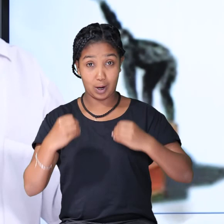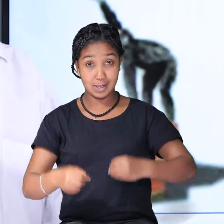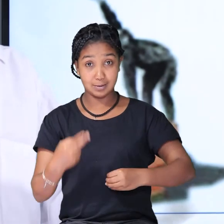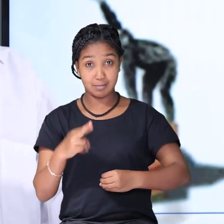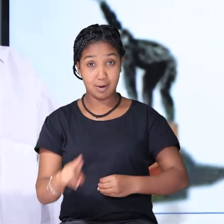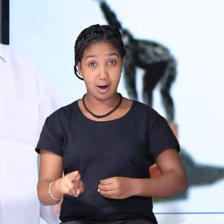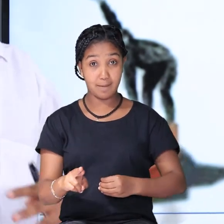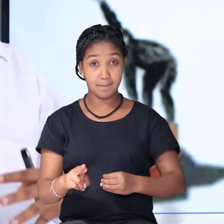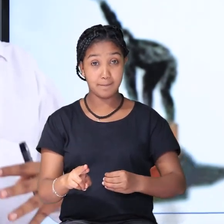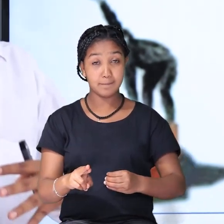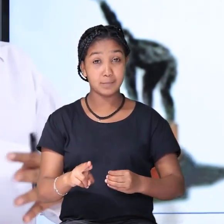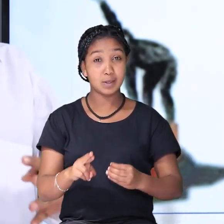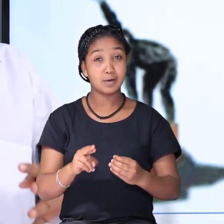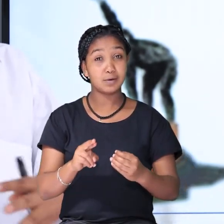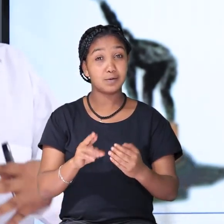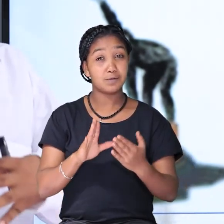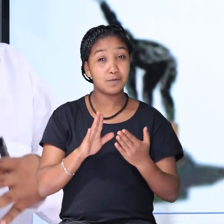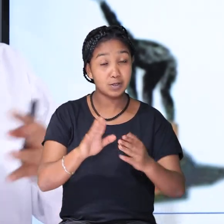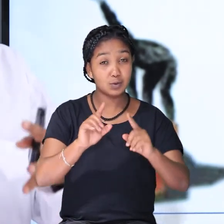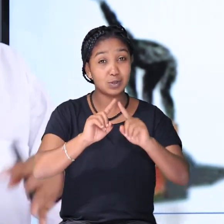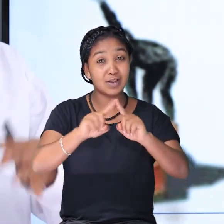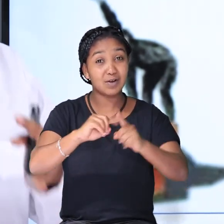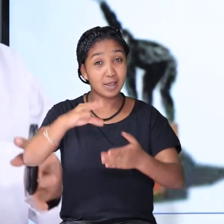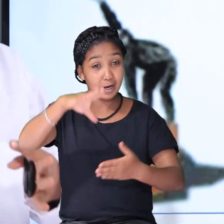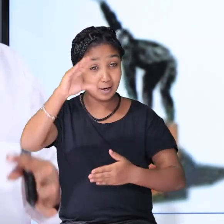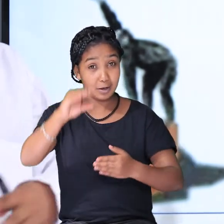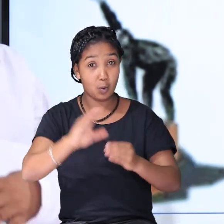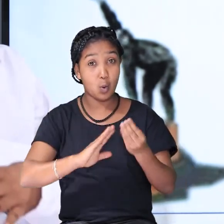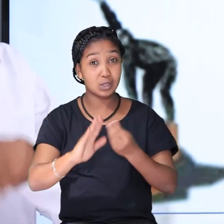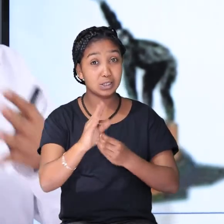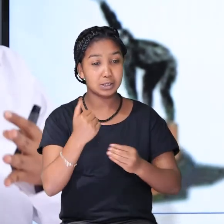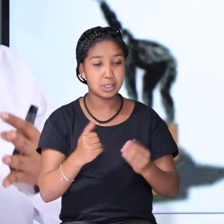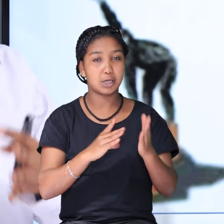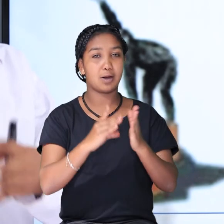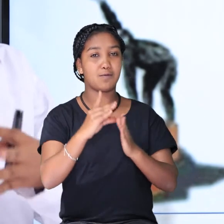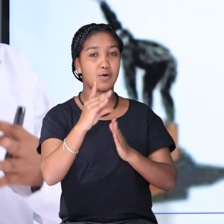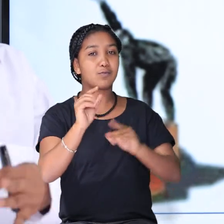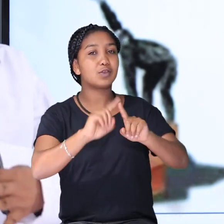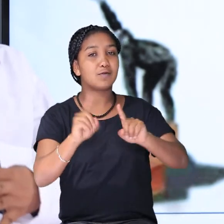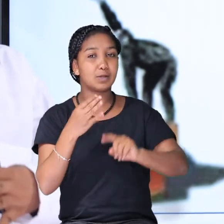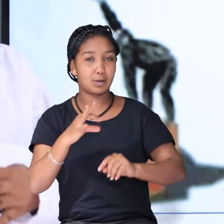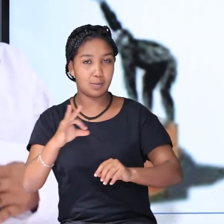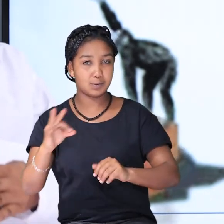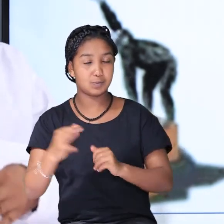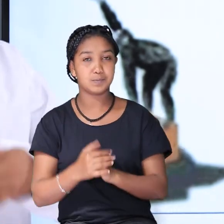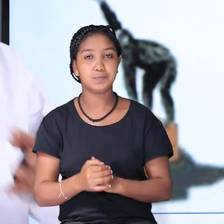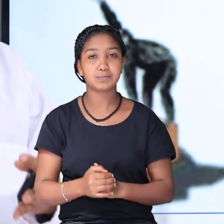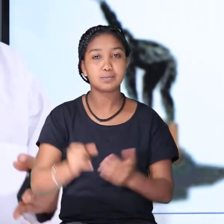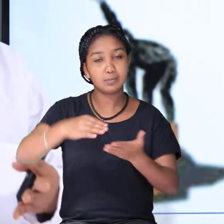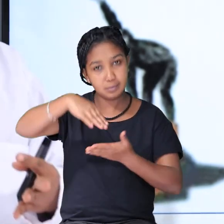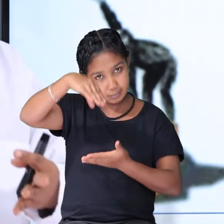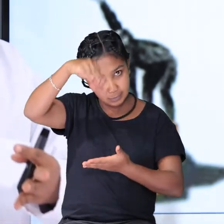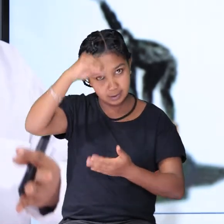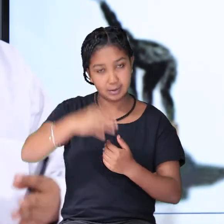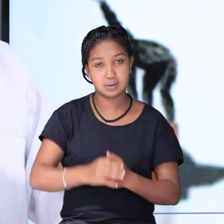are faced to different learning conditions, they develop different types of